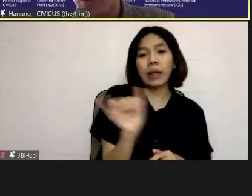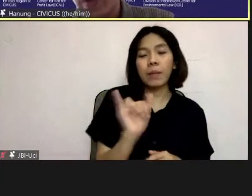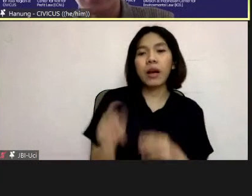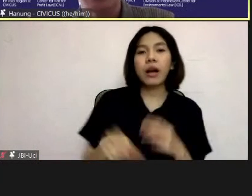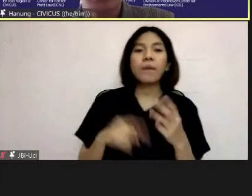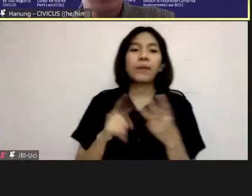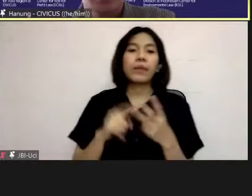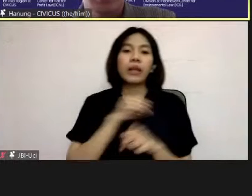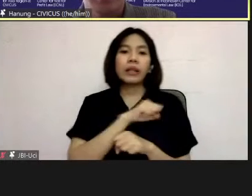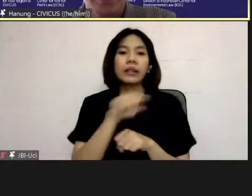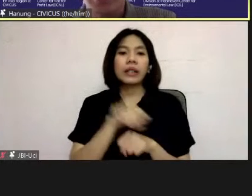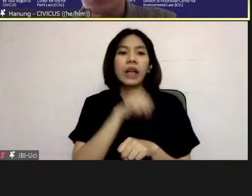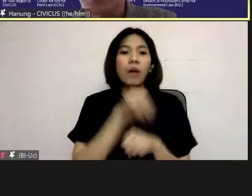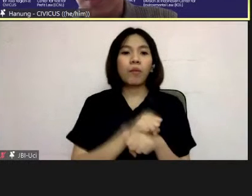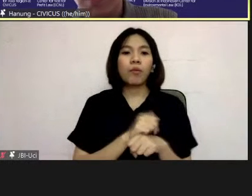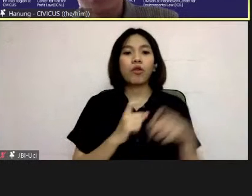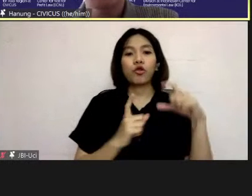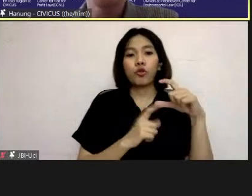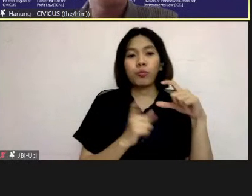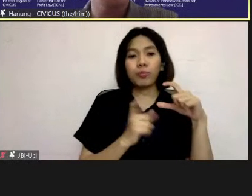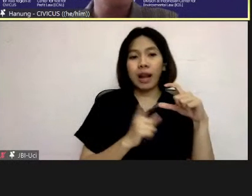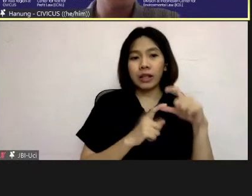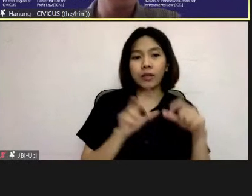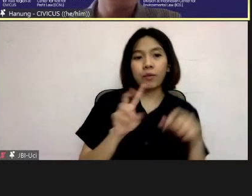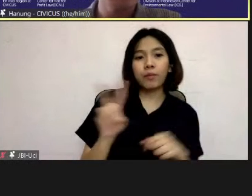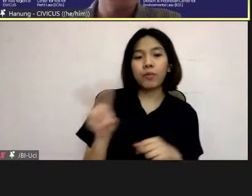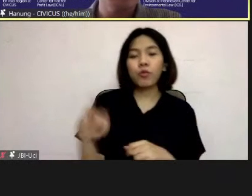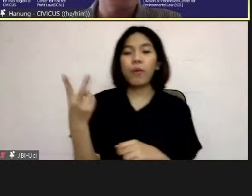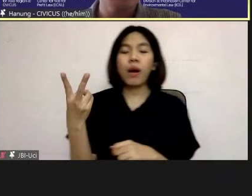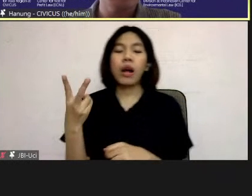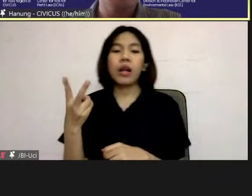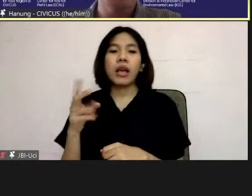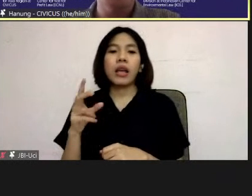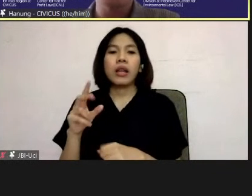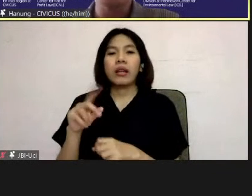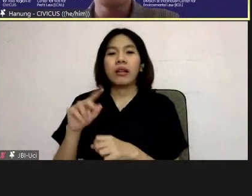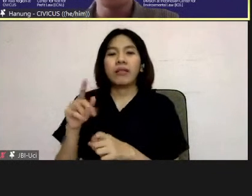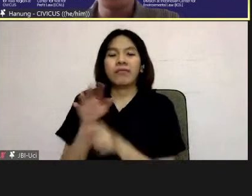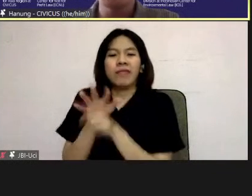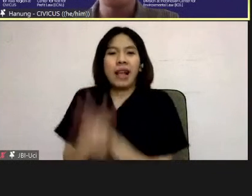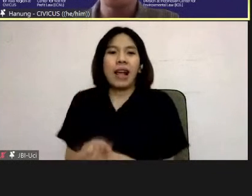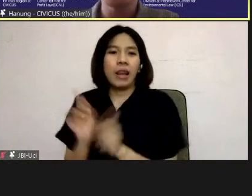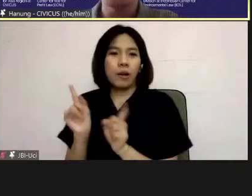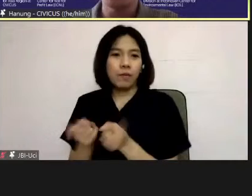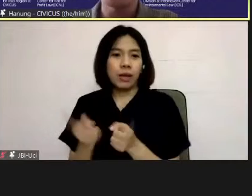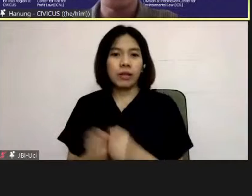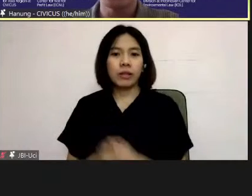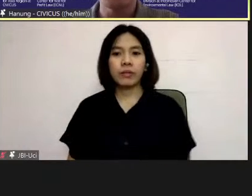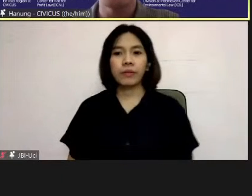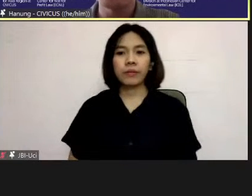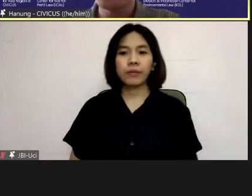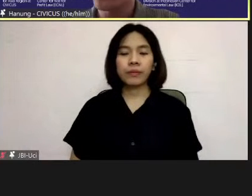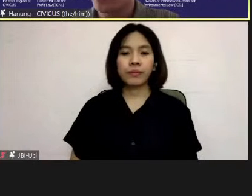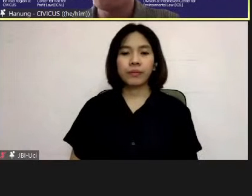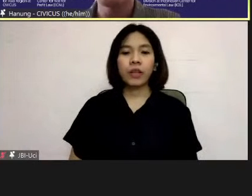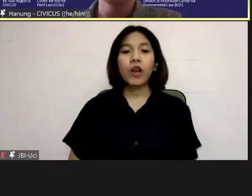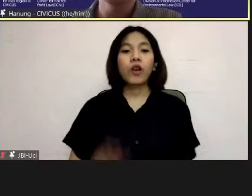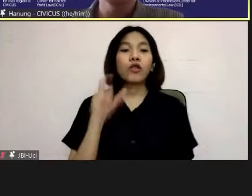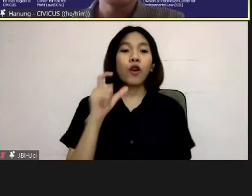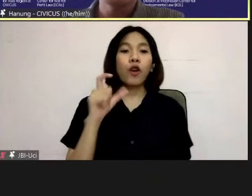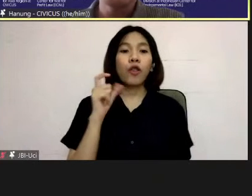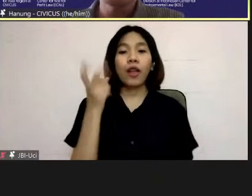collusion with foreign agencies. So on restrictive flow, we document the use